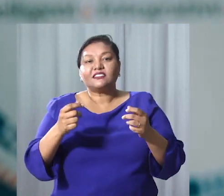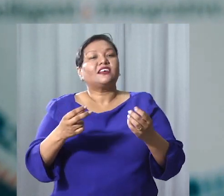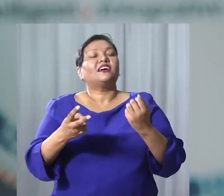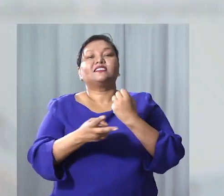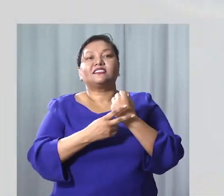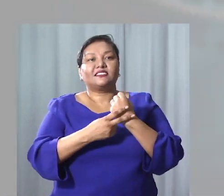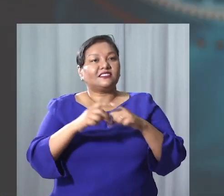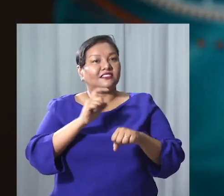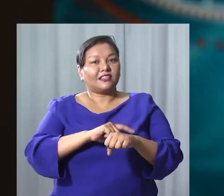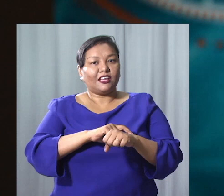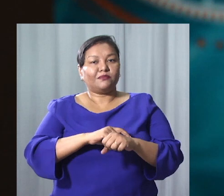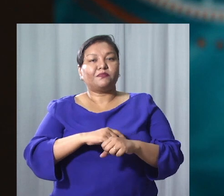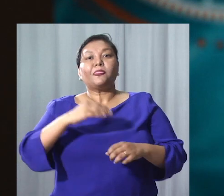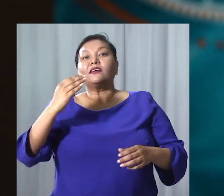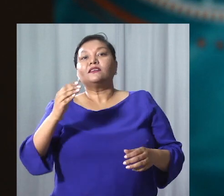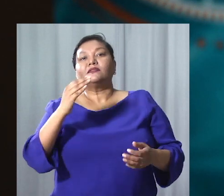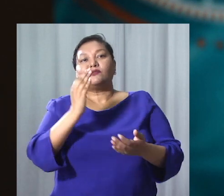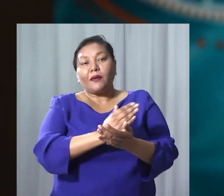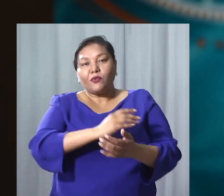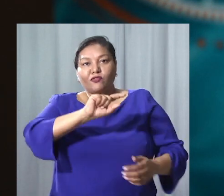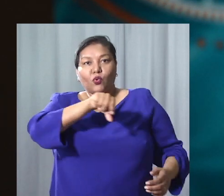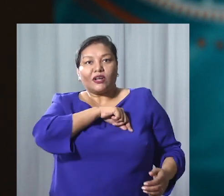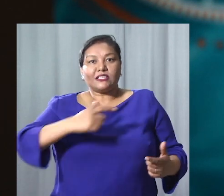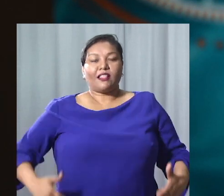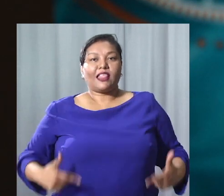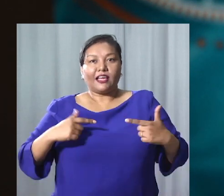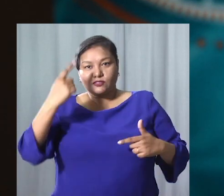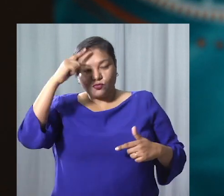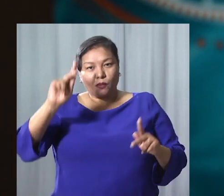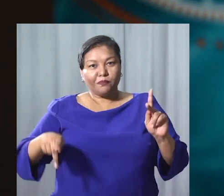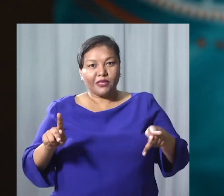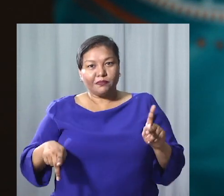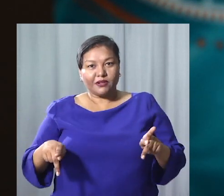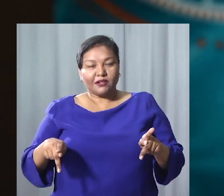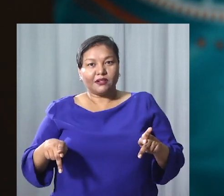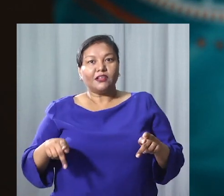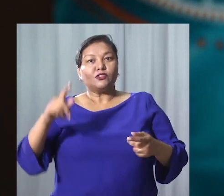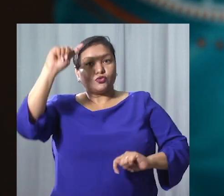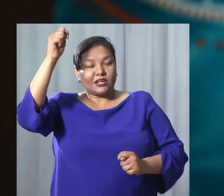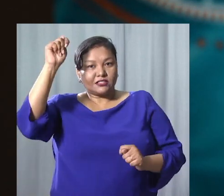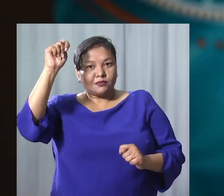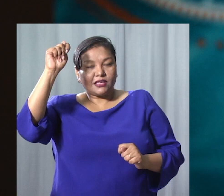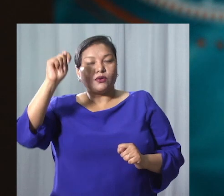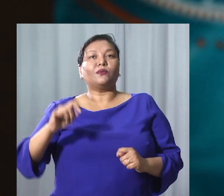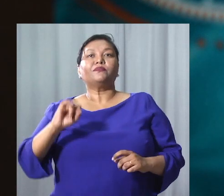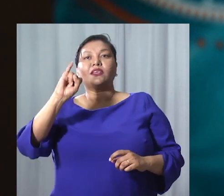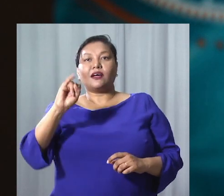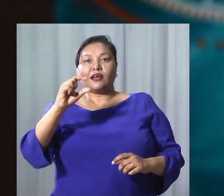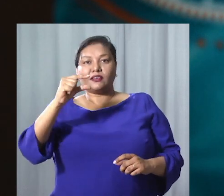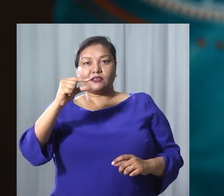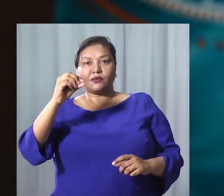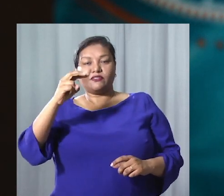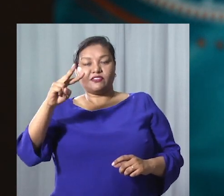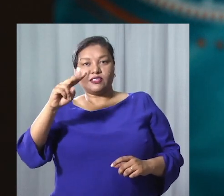time-saving. To improve the quality of life for our citizens and government-wide services, ICTs